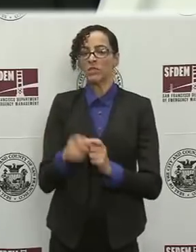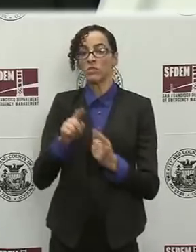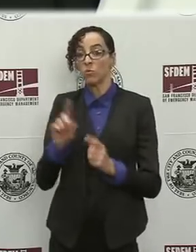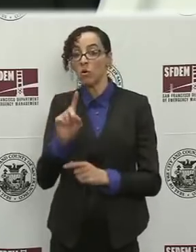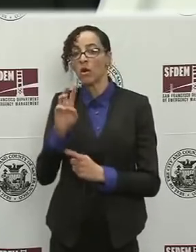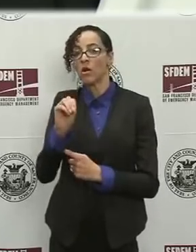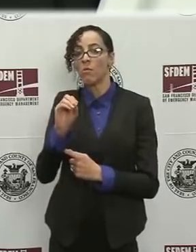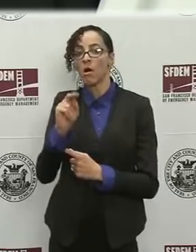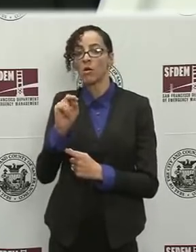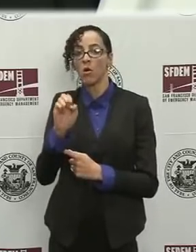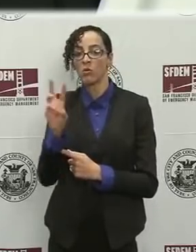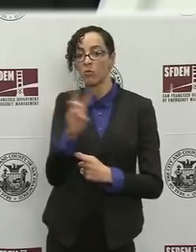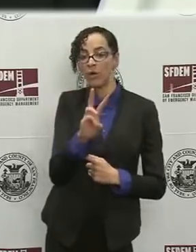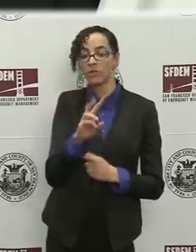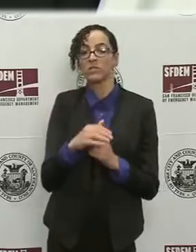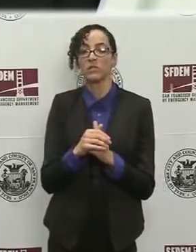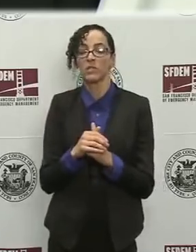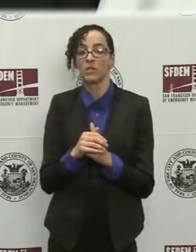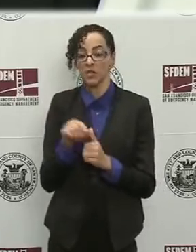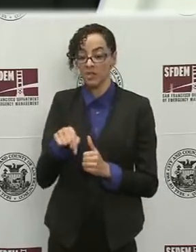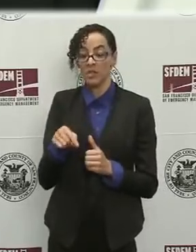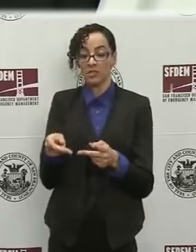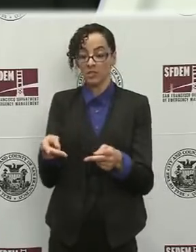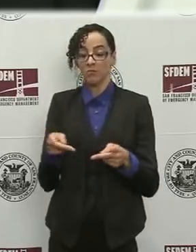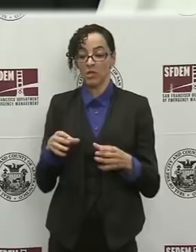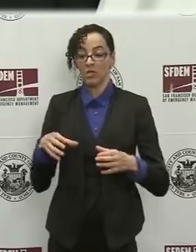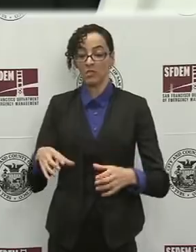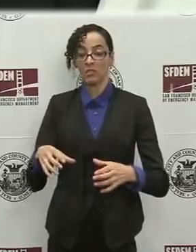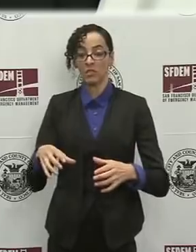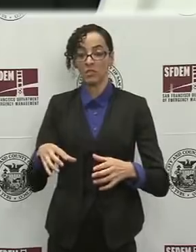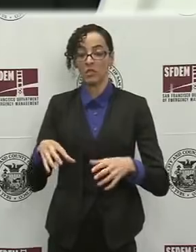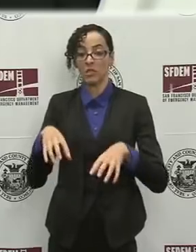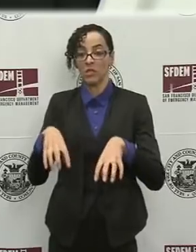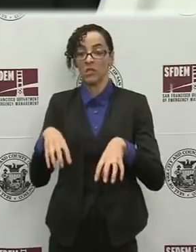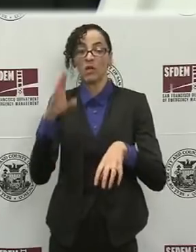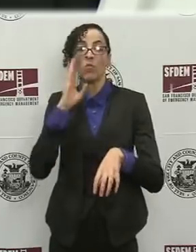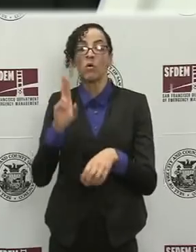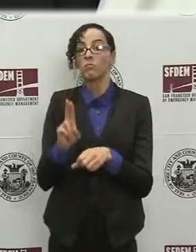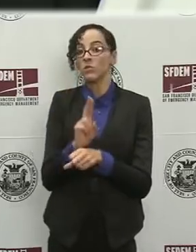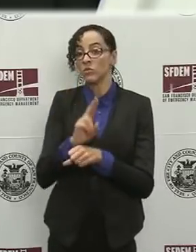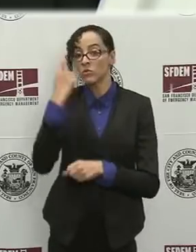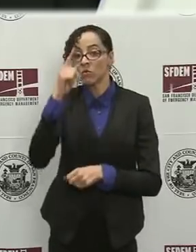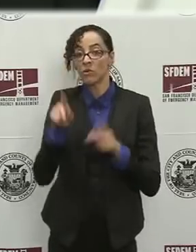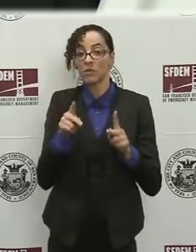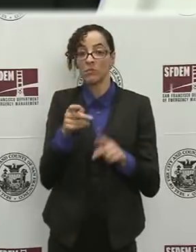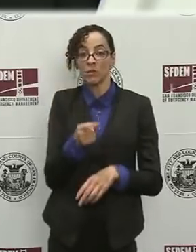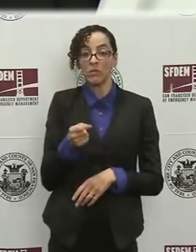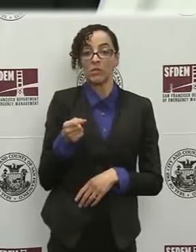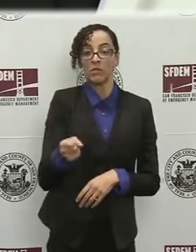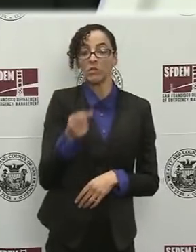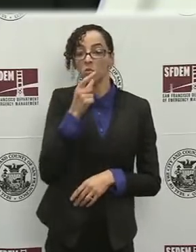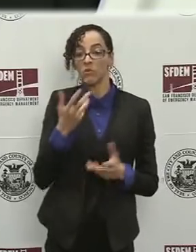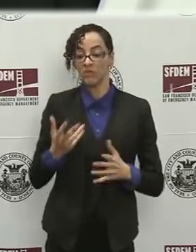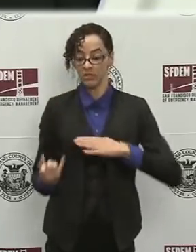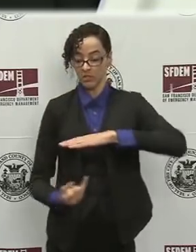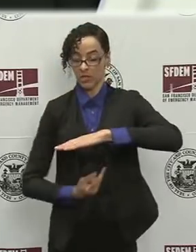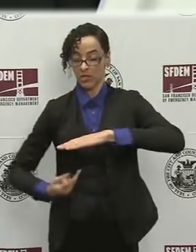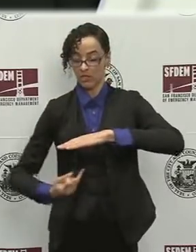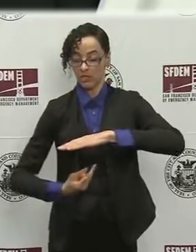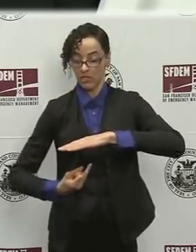West facility will now be used to house people who have been in quarantine and recovered